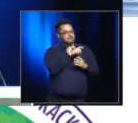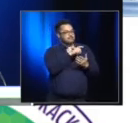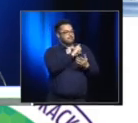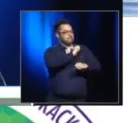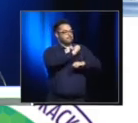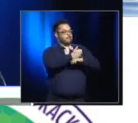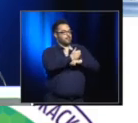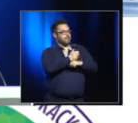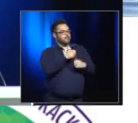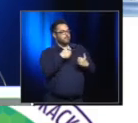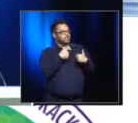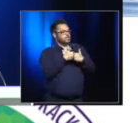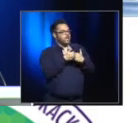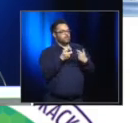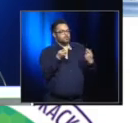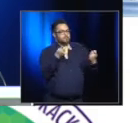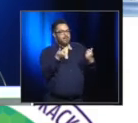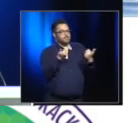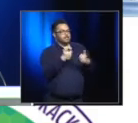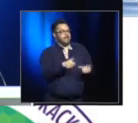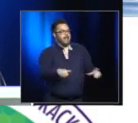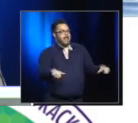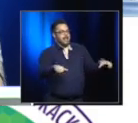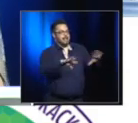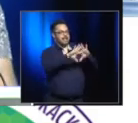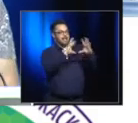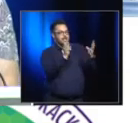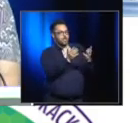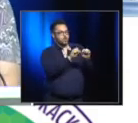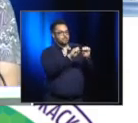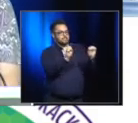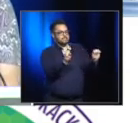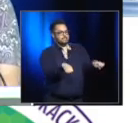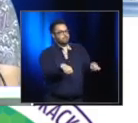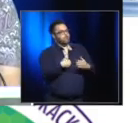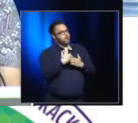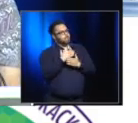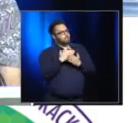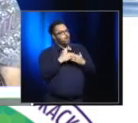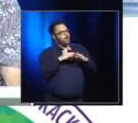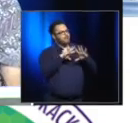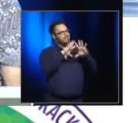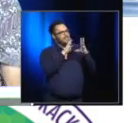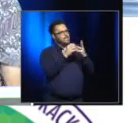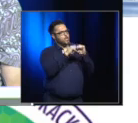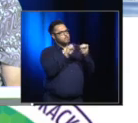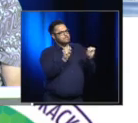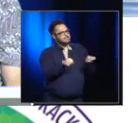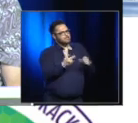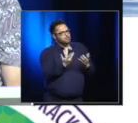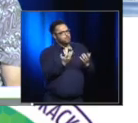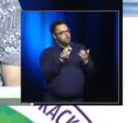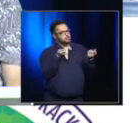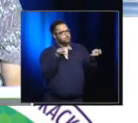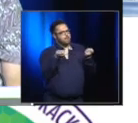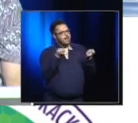in managing any ecosystem, and that is knowing which parts of that ecosystem you really want to be able to manage or